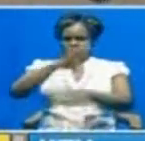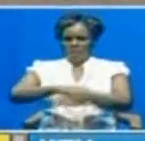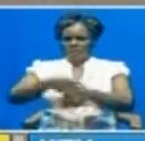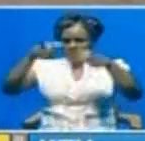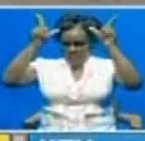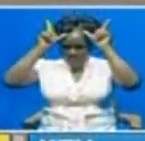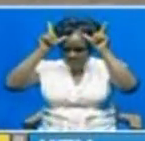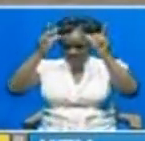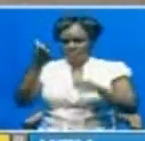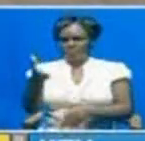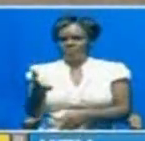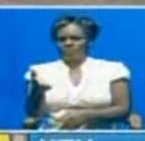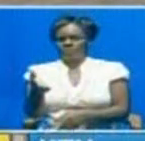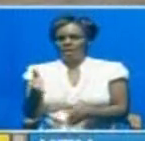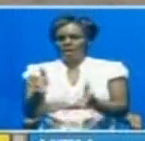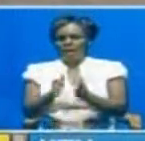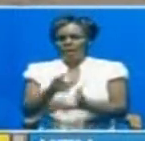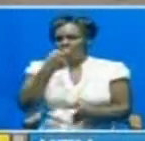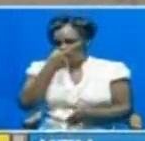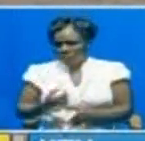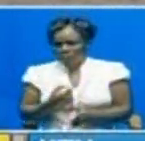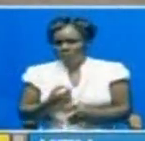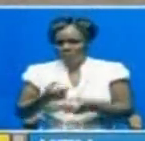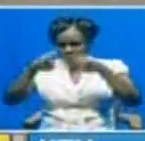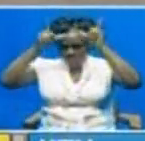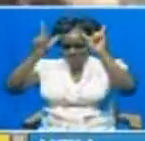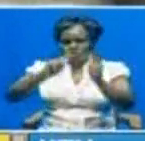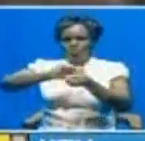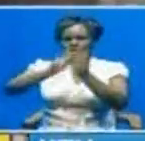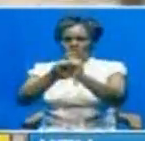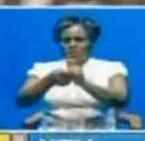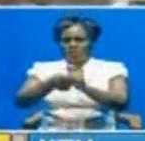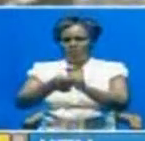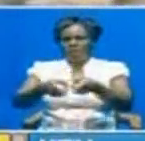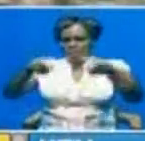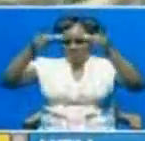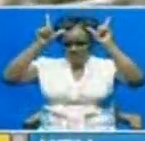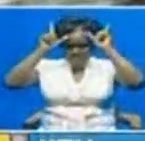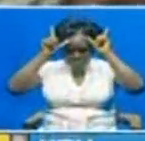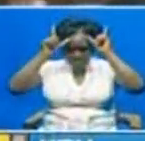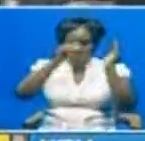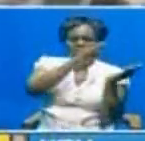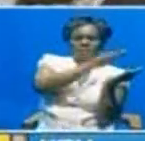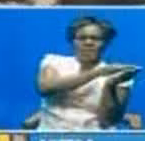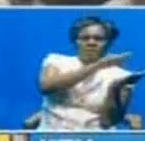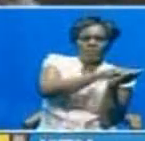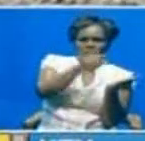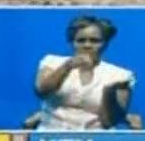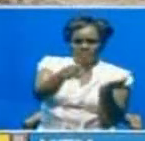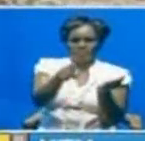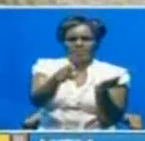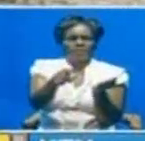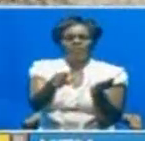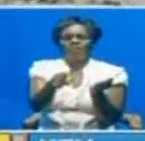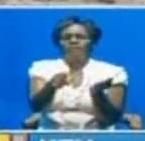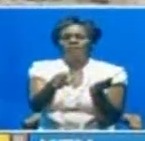heifers and bulls to change their cattle. A bull that is preserved for breeding is a gem,